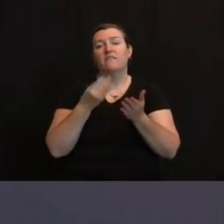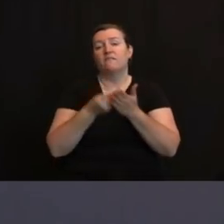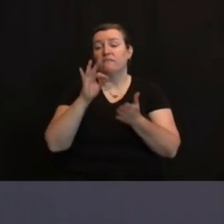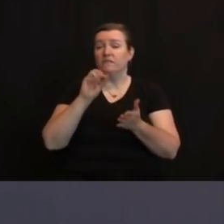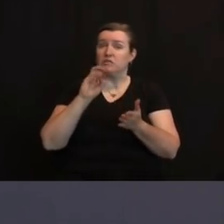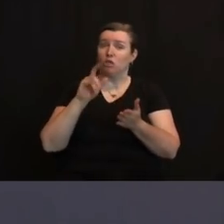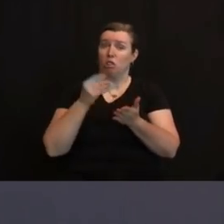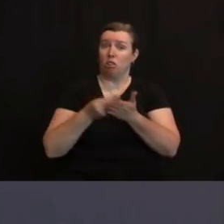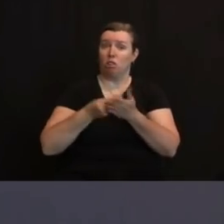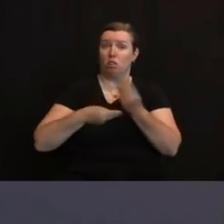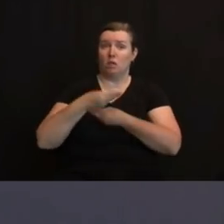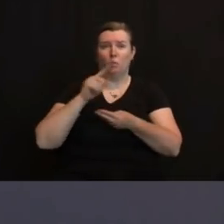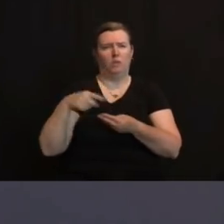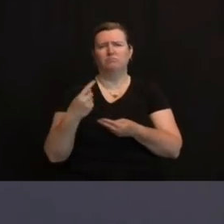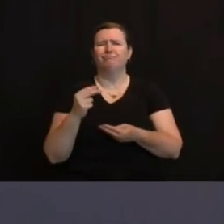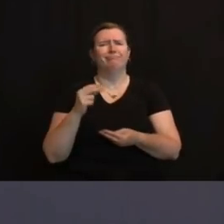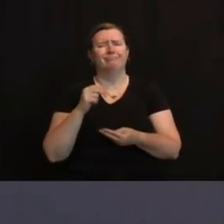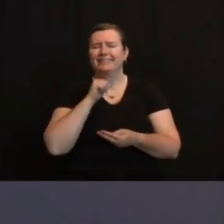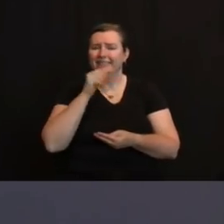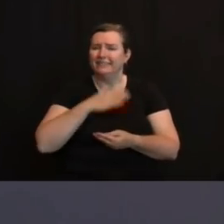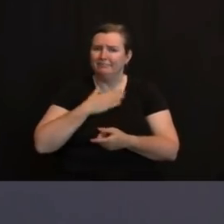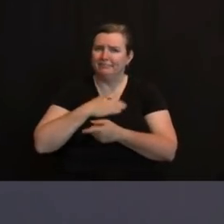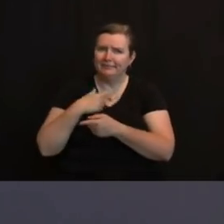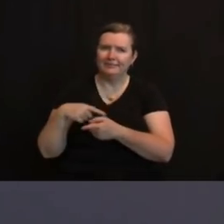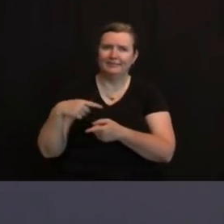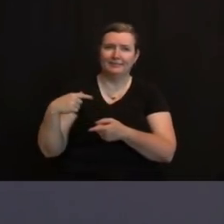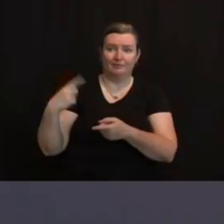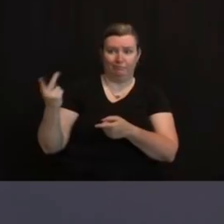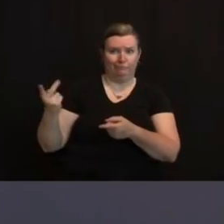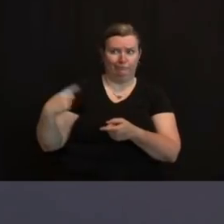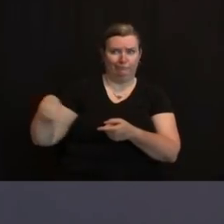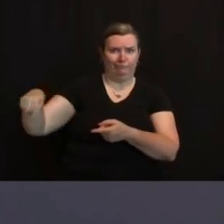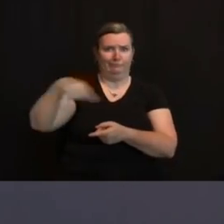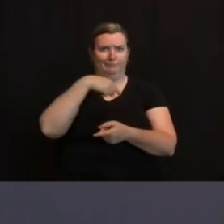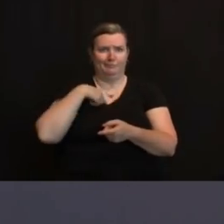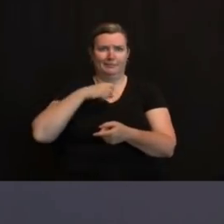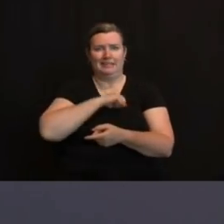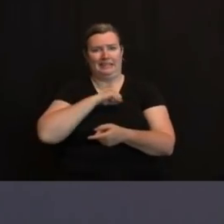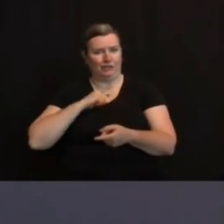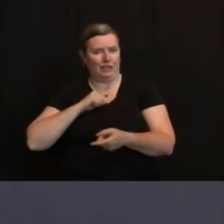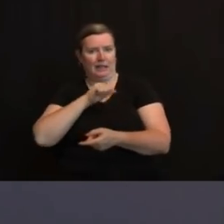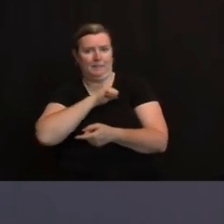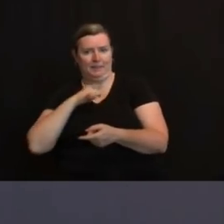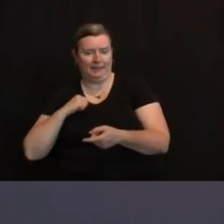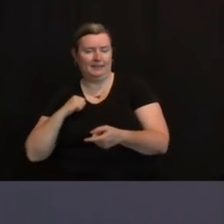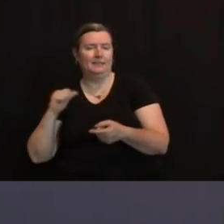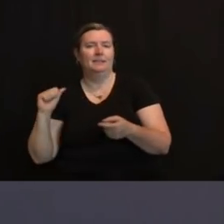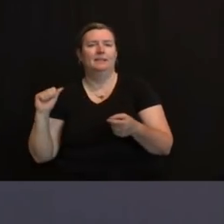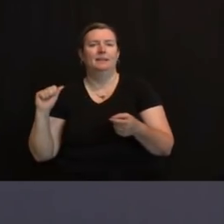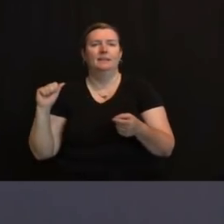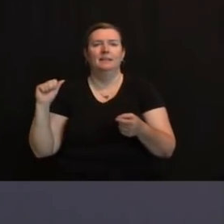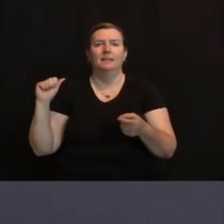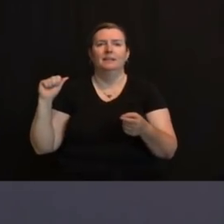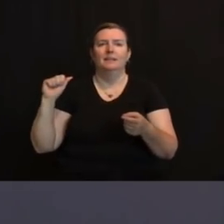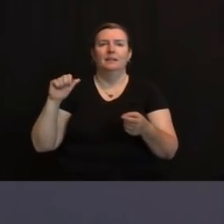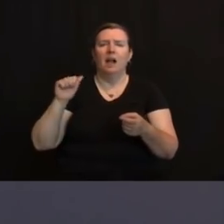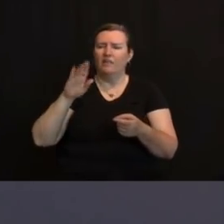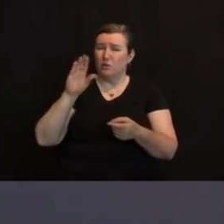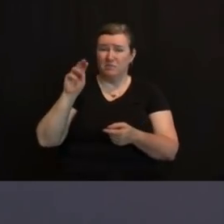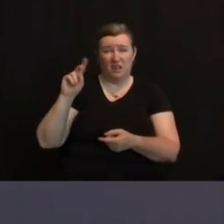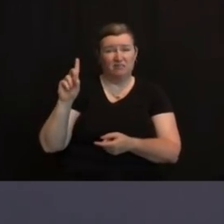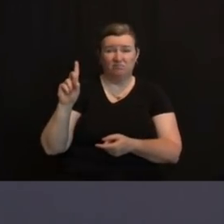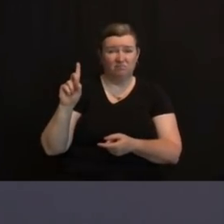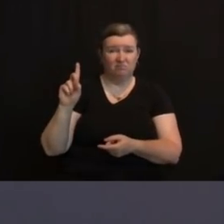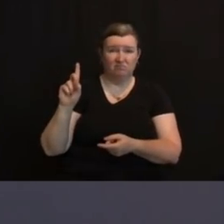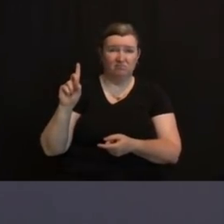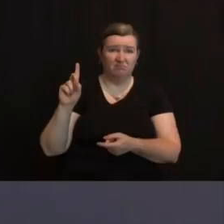to reiterate, we need to be able to bond and take advantage especially of the Federal Reserve's special program. And secondly,